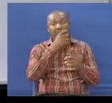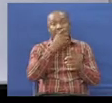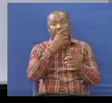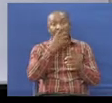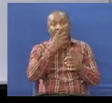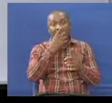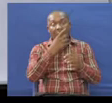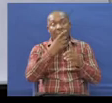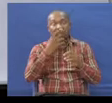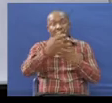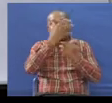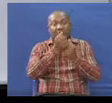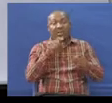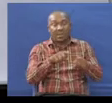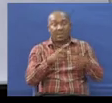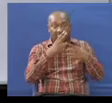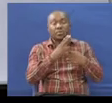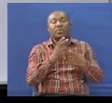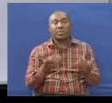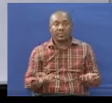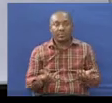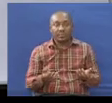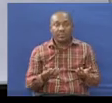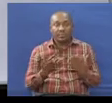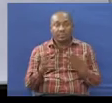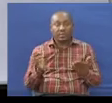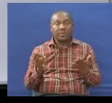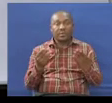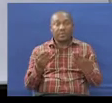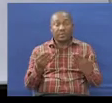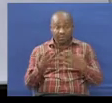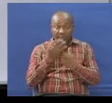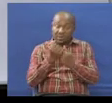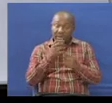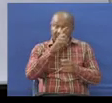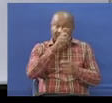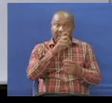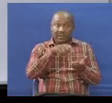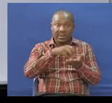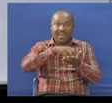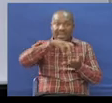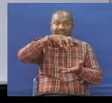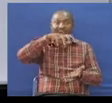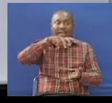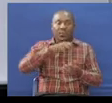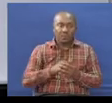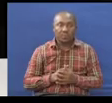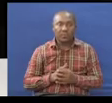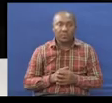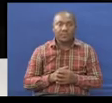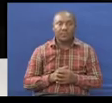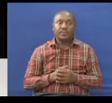equations. If you have done here, let me lab here so that we can have a space to show how we can solve the quadratic